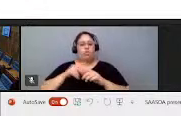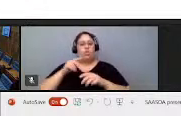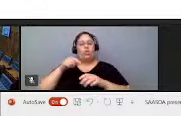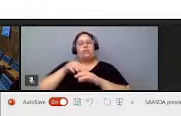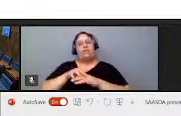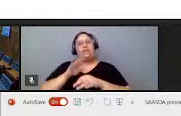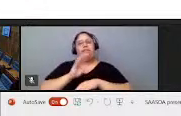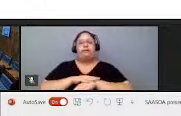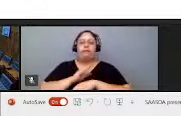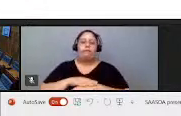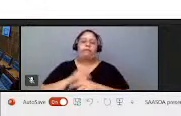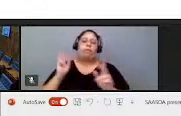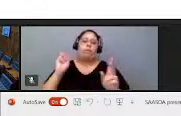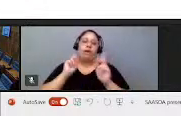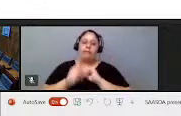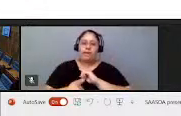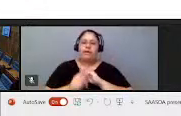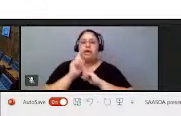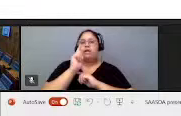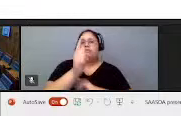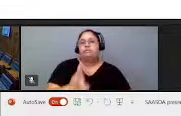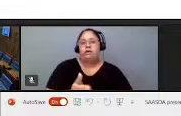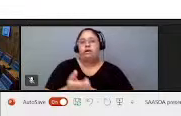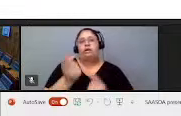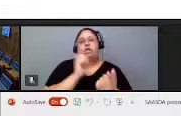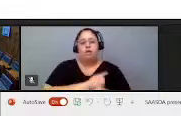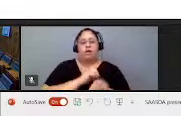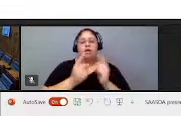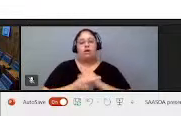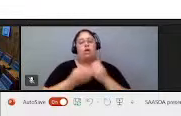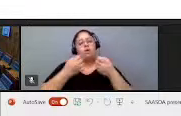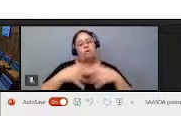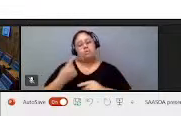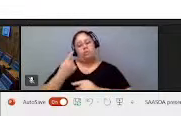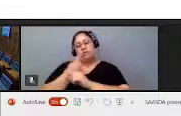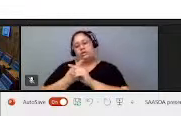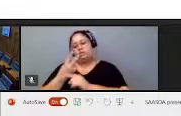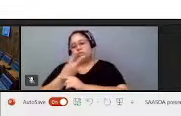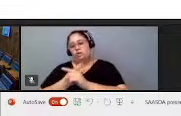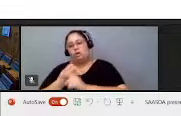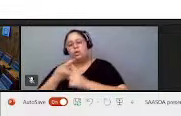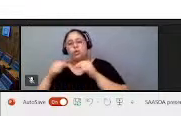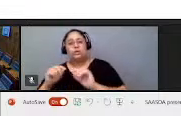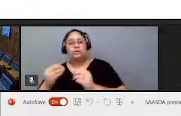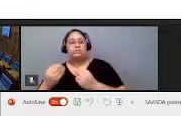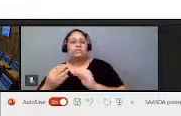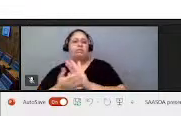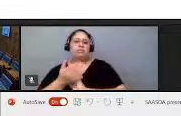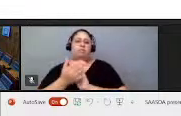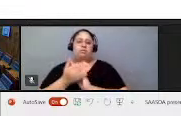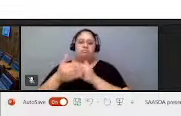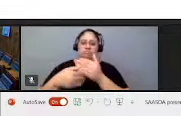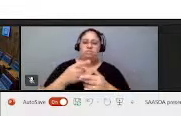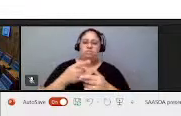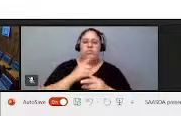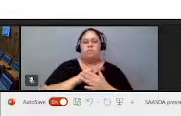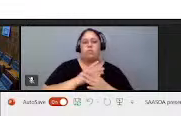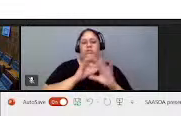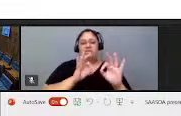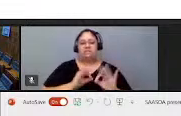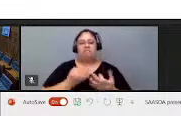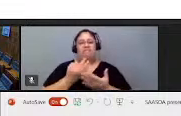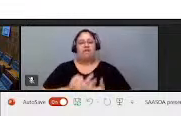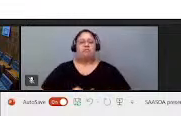TS they come back a little bit later you know you lose another hour to during operation just because of these type of